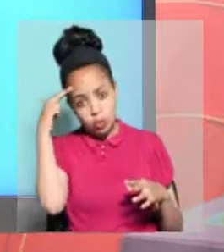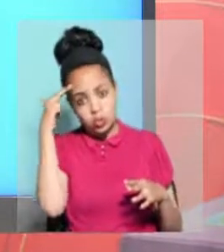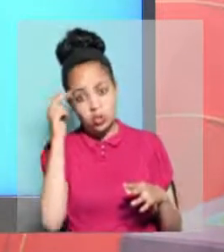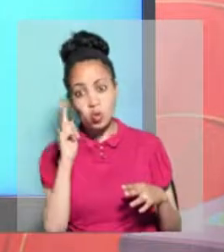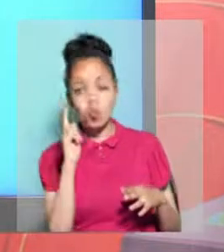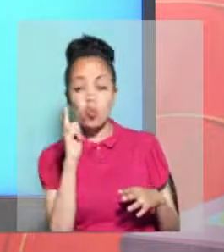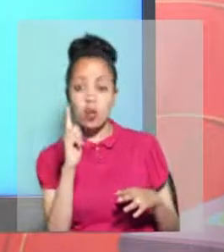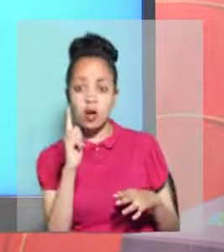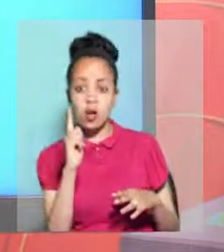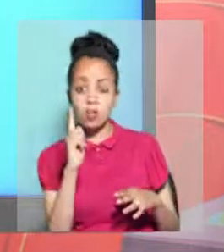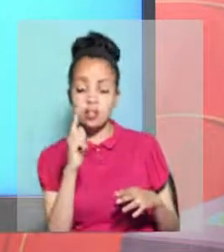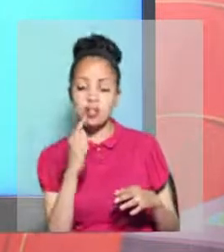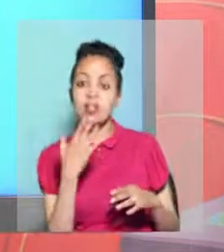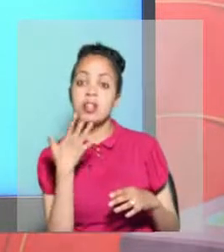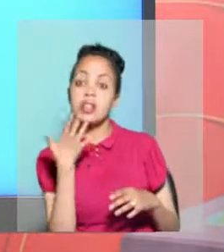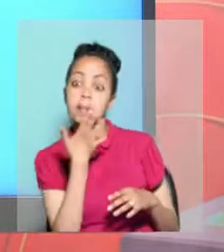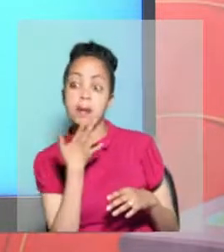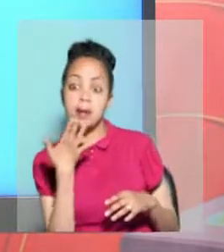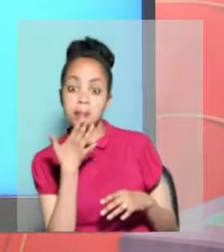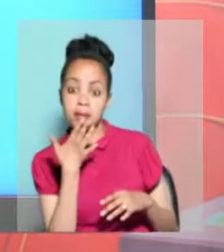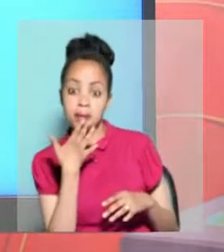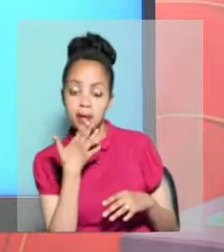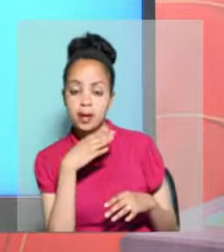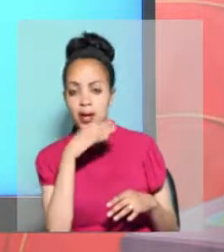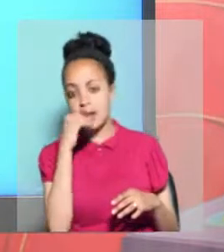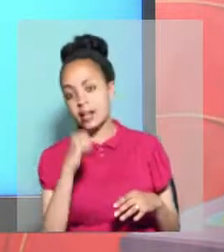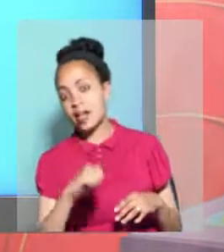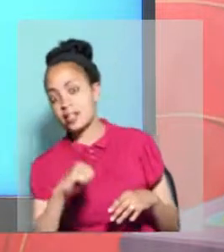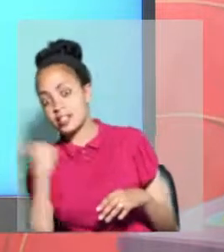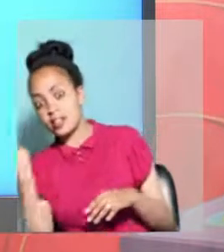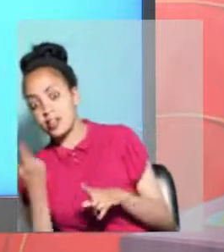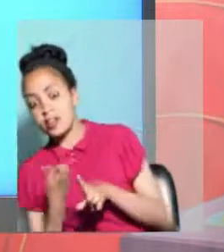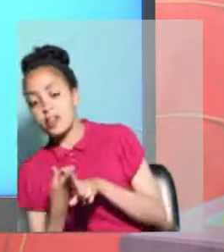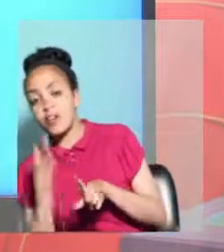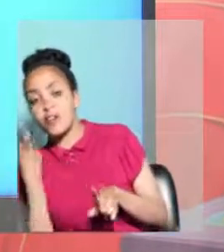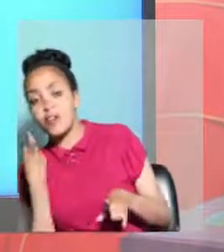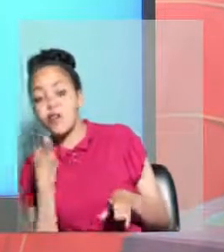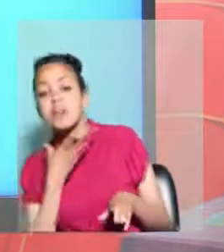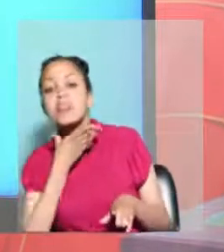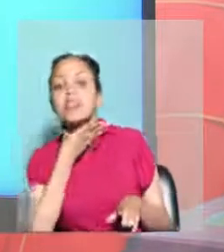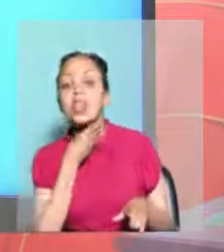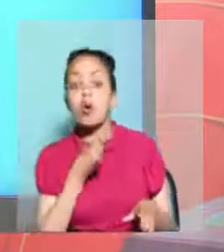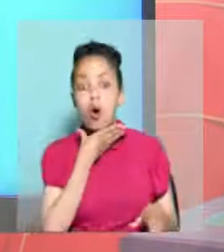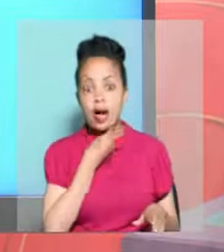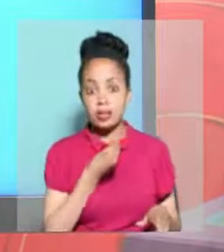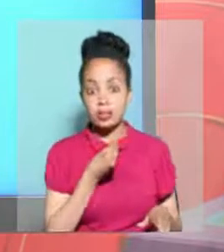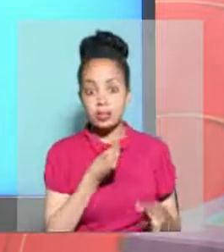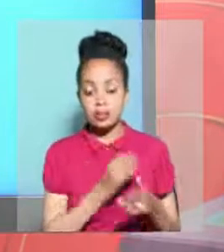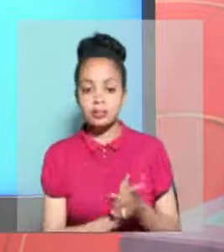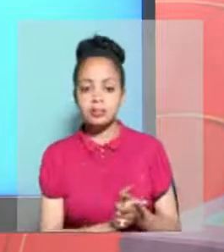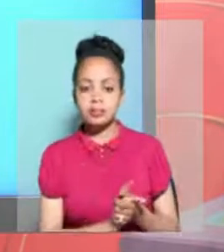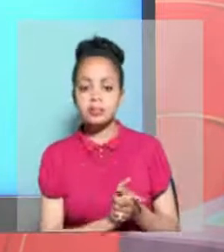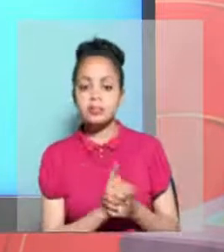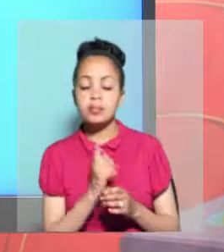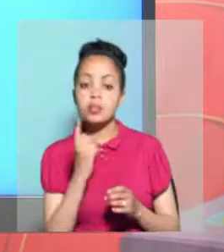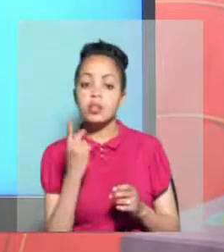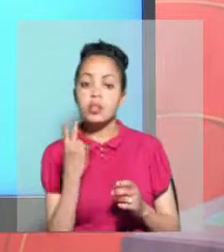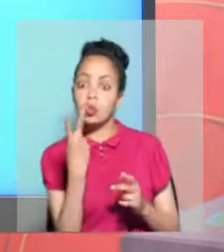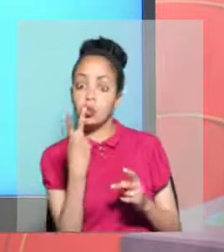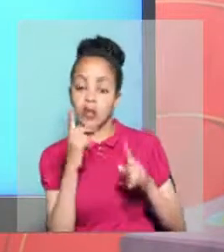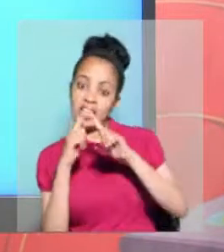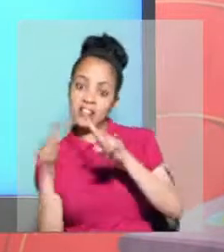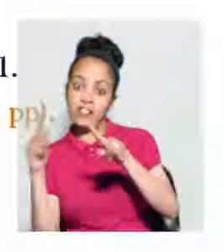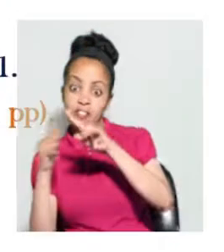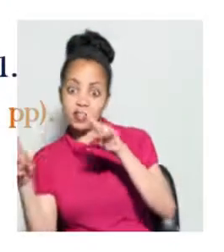trait comes from that of the purple one, another trait came from that of the white one. They came from